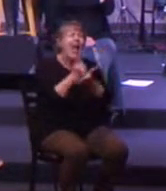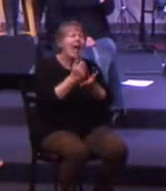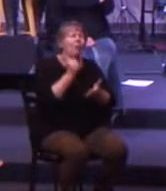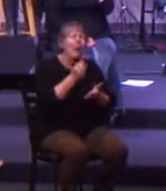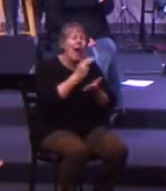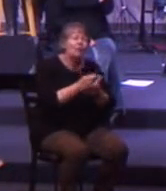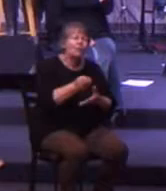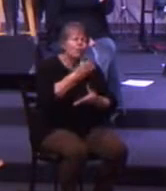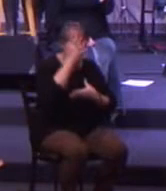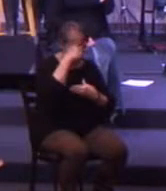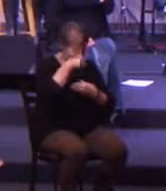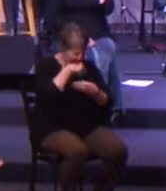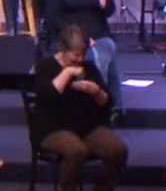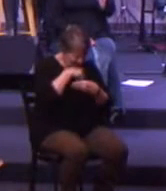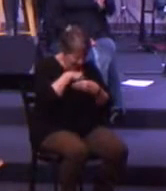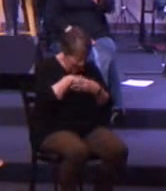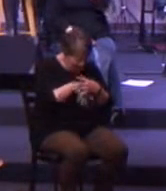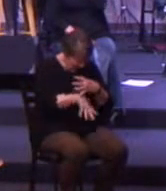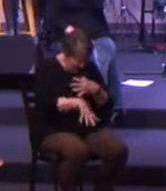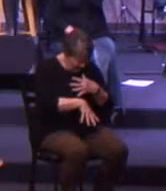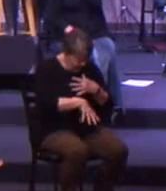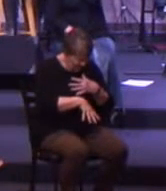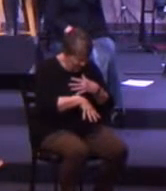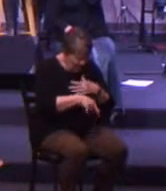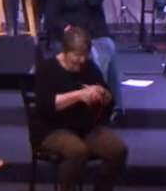pray that right now as we sing this refrain,